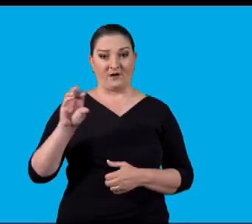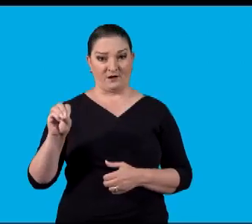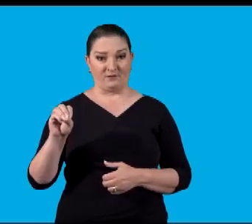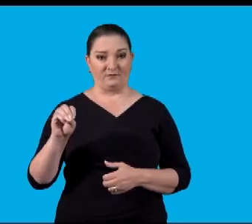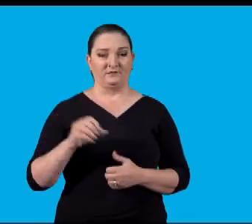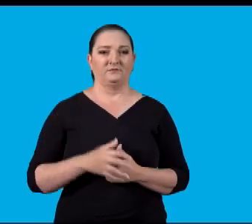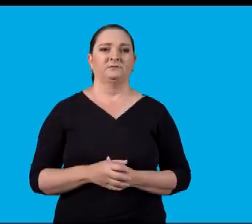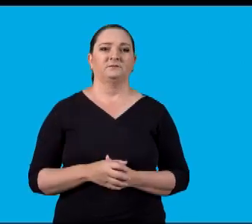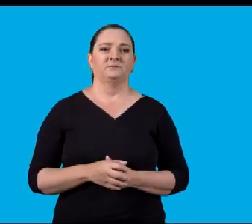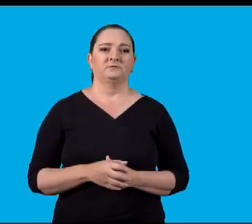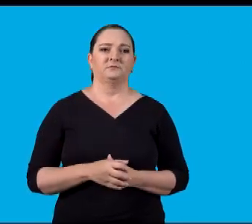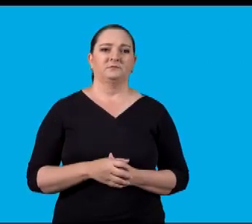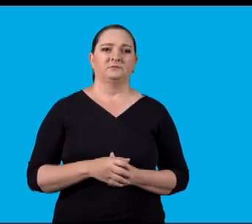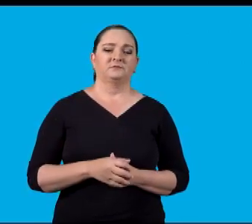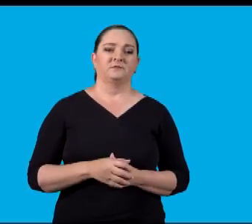949,500, that is